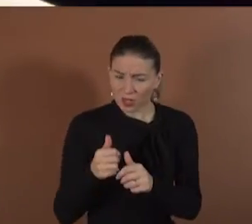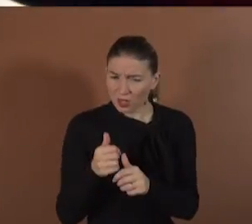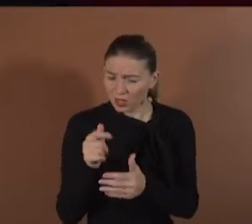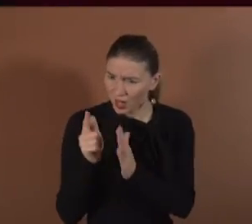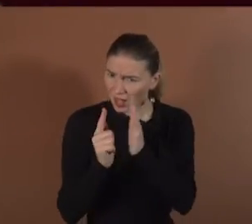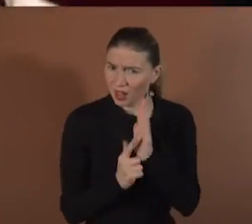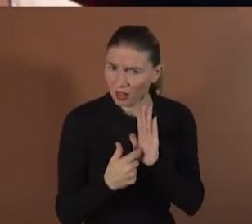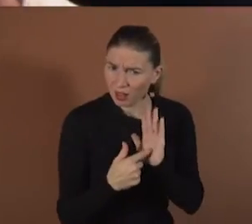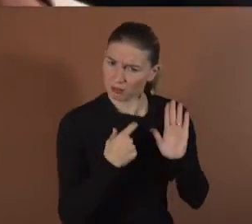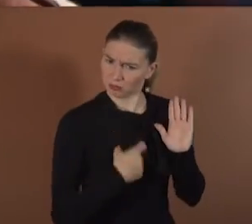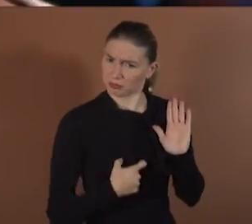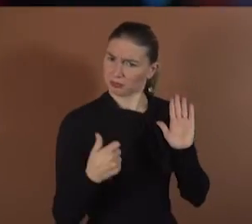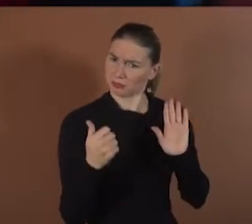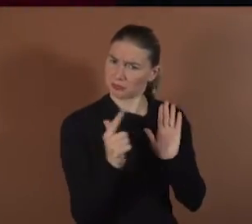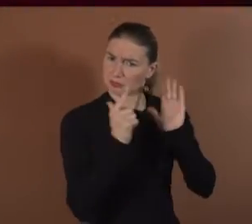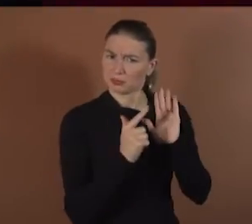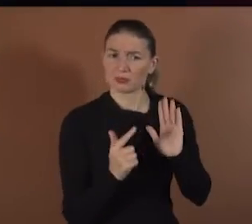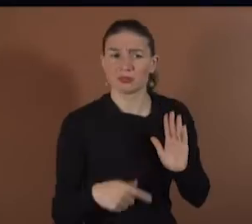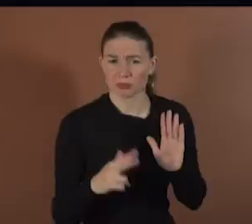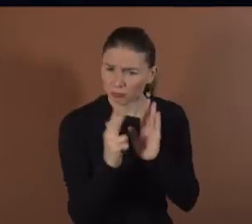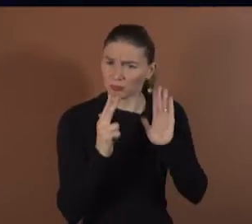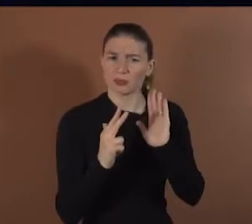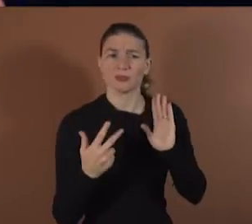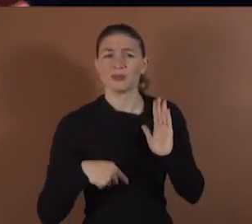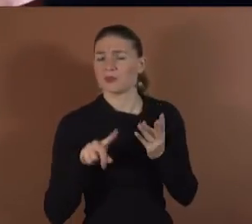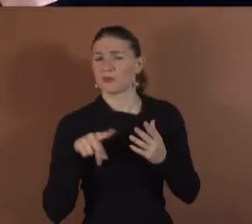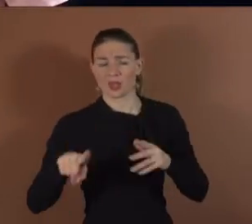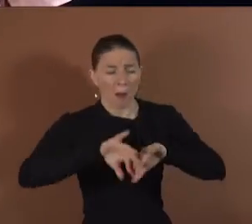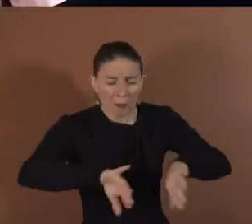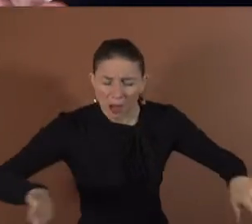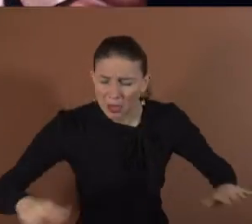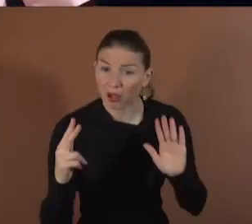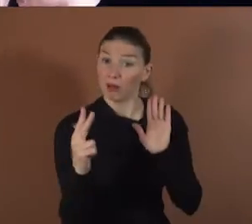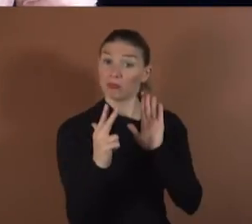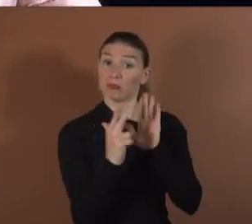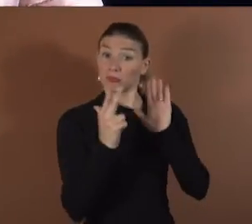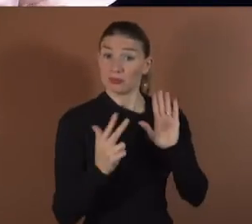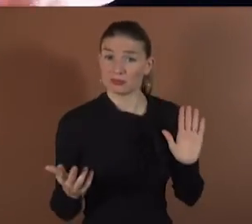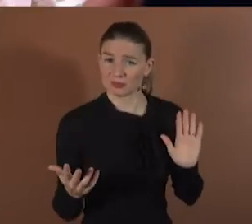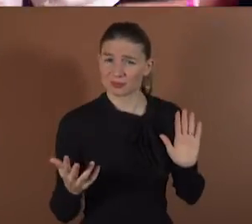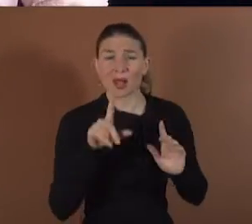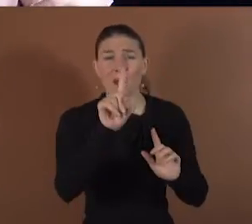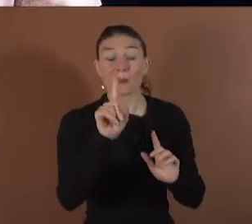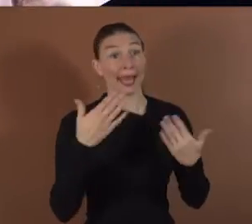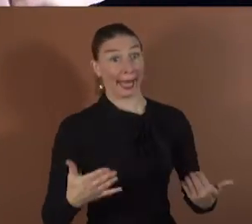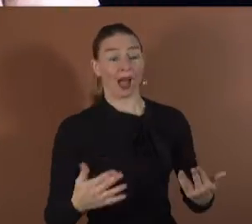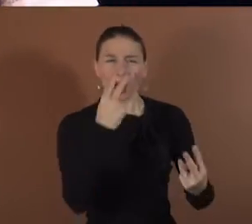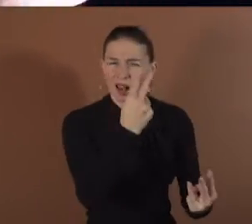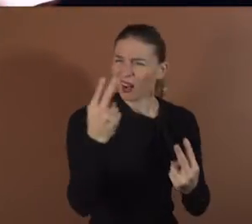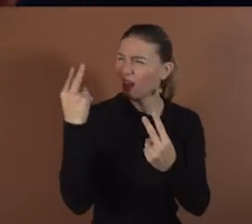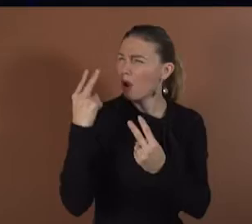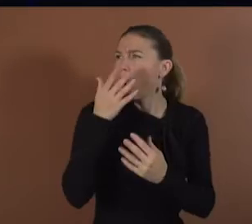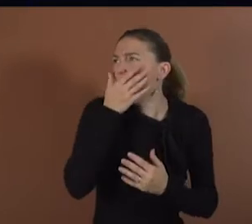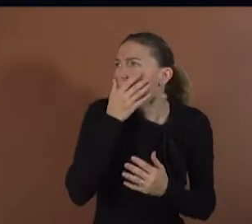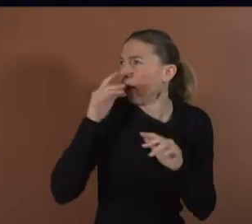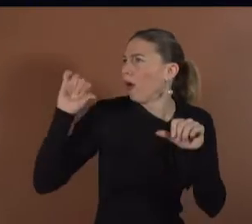legal. But today when we look back, we say how ridiculous, how unjust, how could it ever have been? And I say